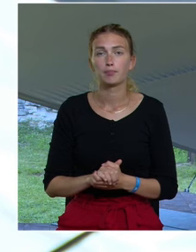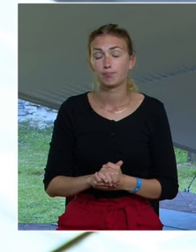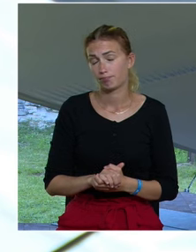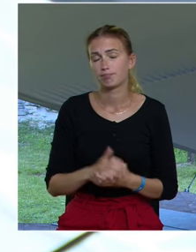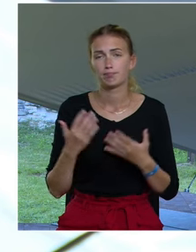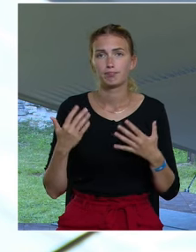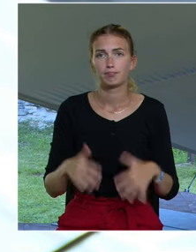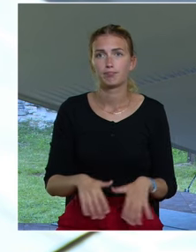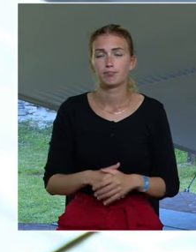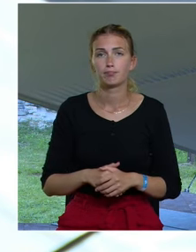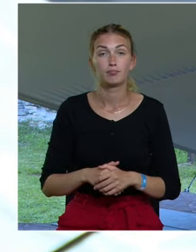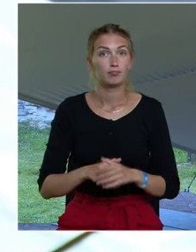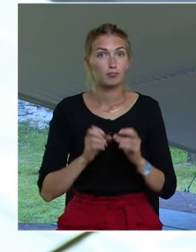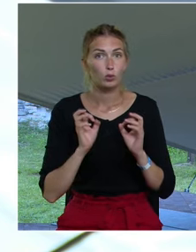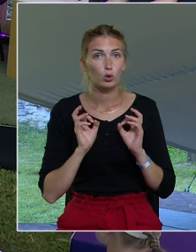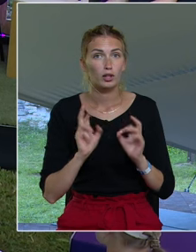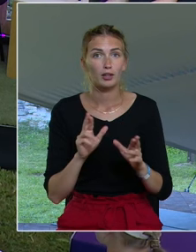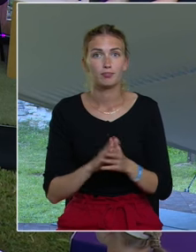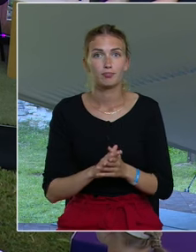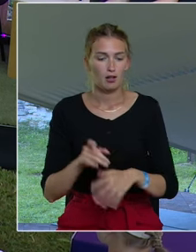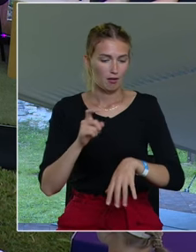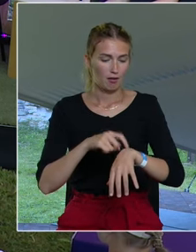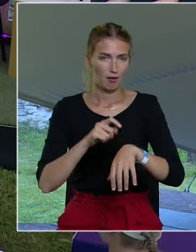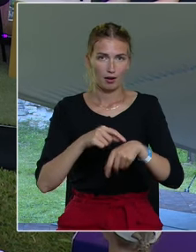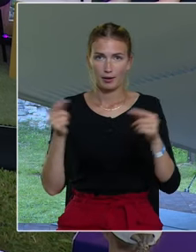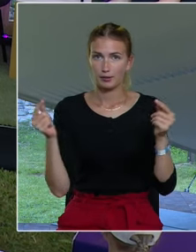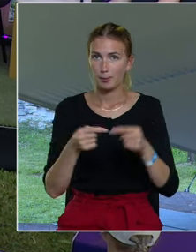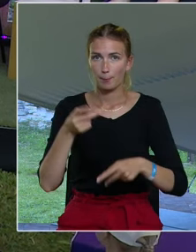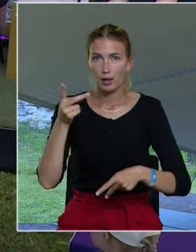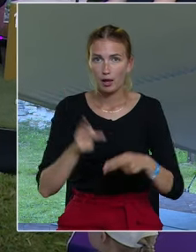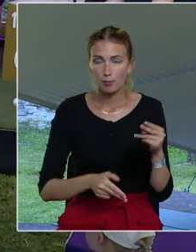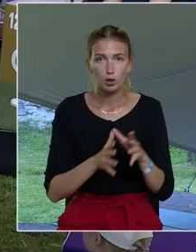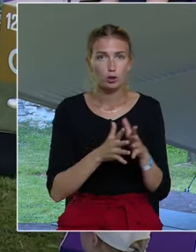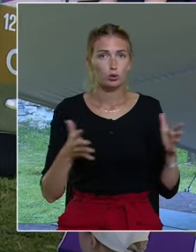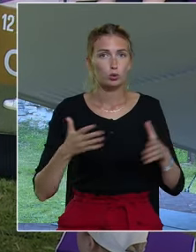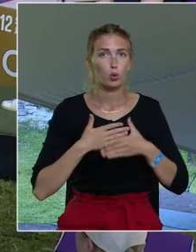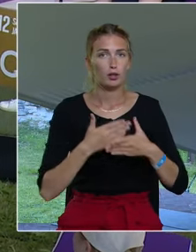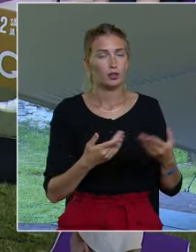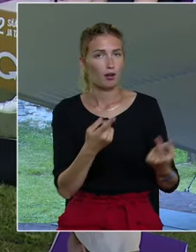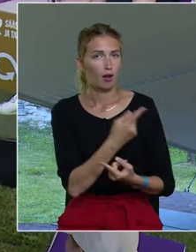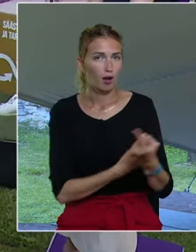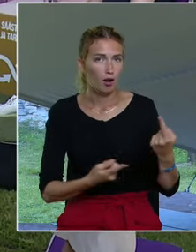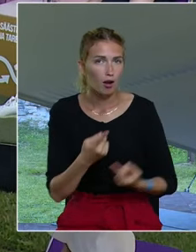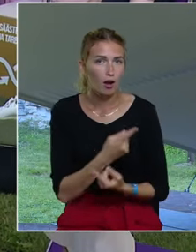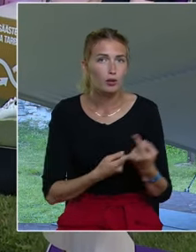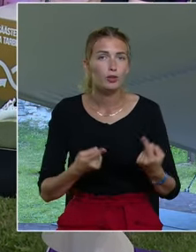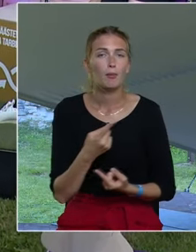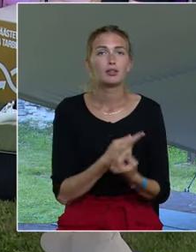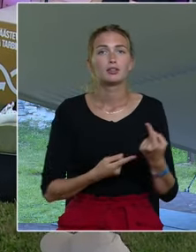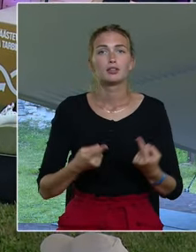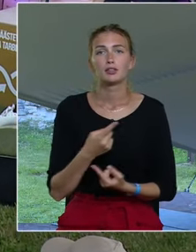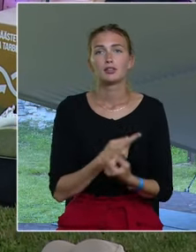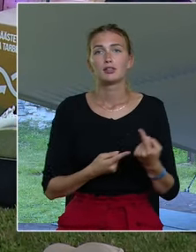Yeah. Yes. All right, we're perfectly on time. Thank you so much for the conversation, Haavard, Indrek,